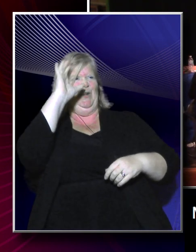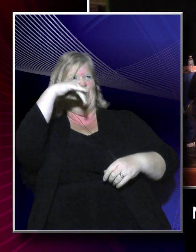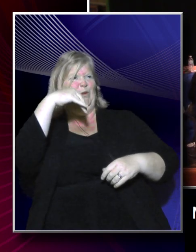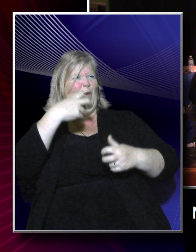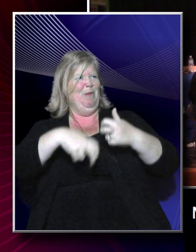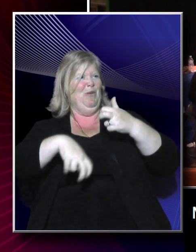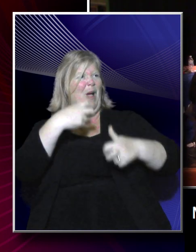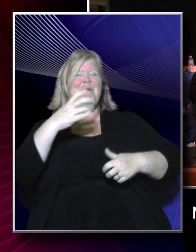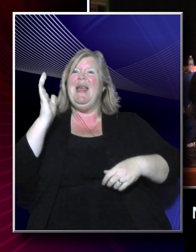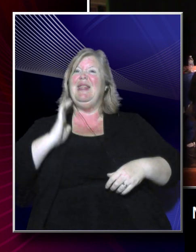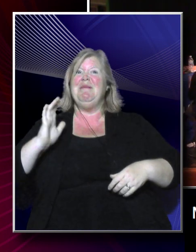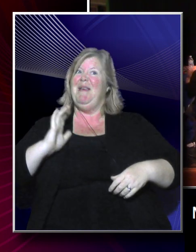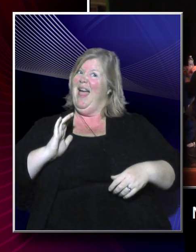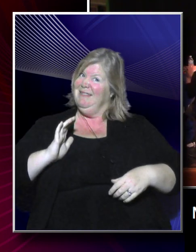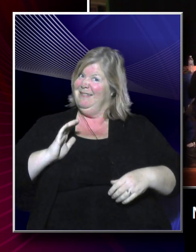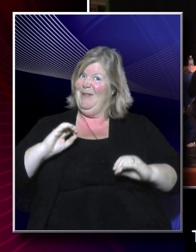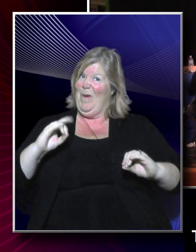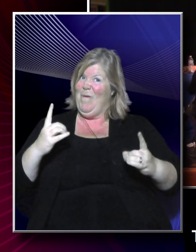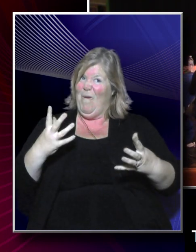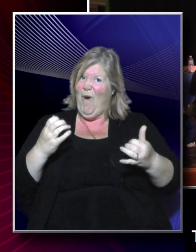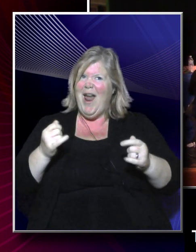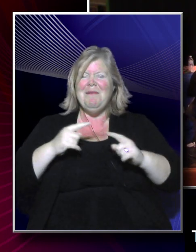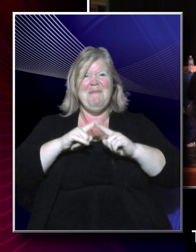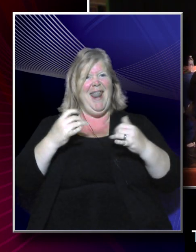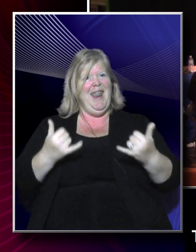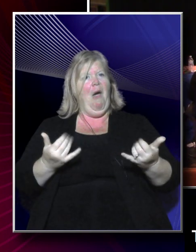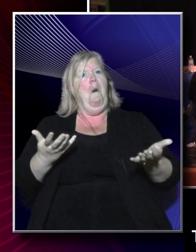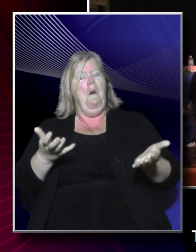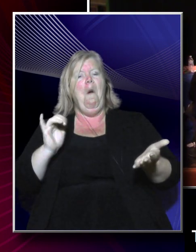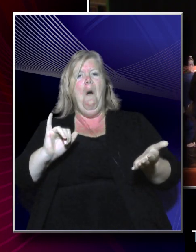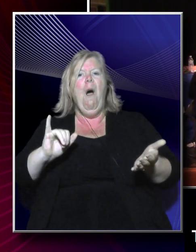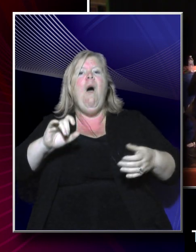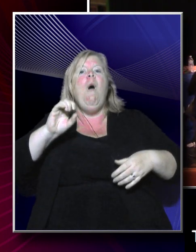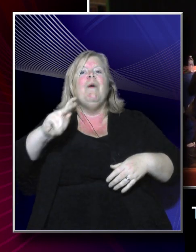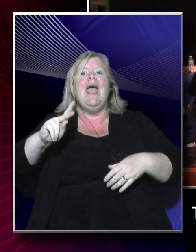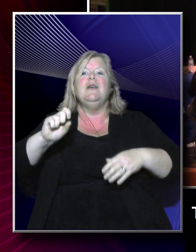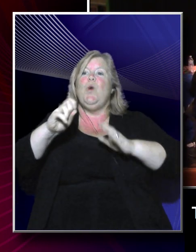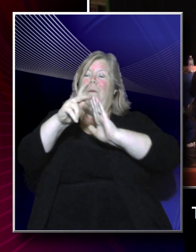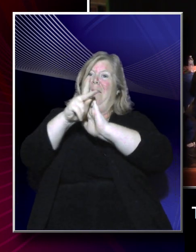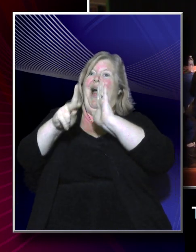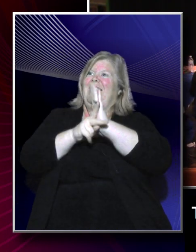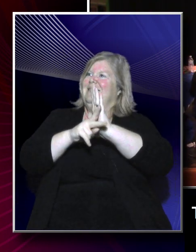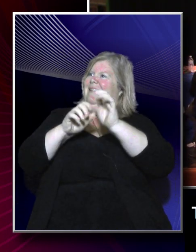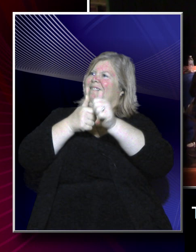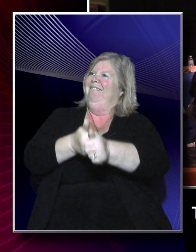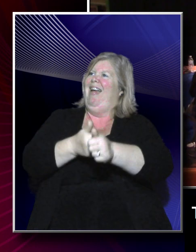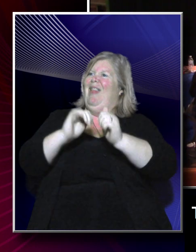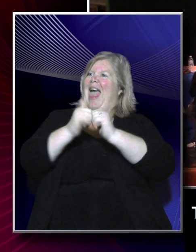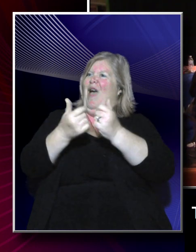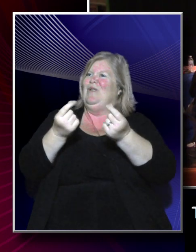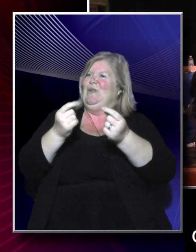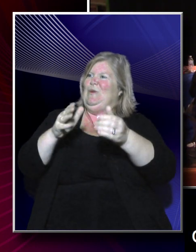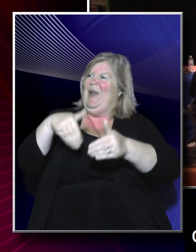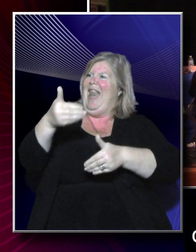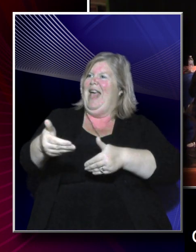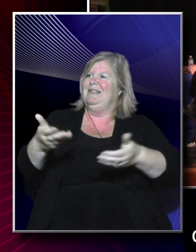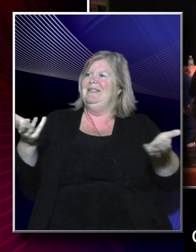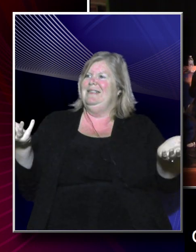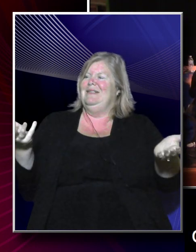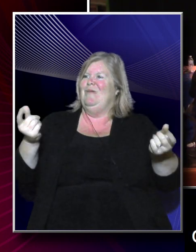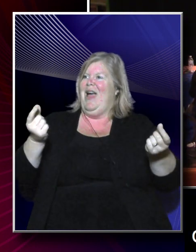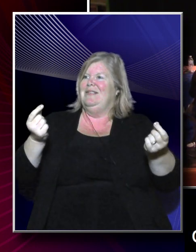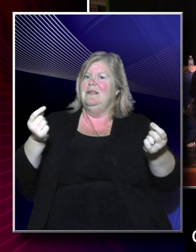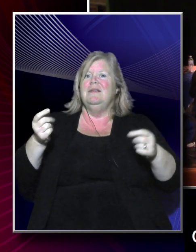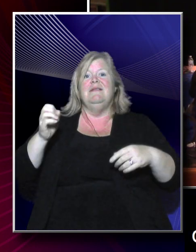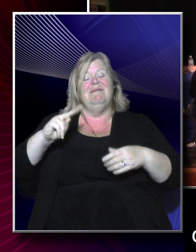not been the case. So I don't know from a policy point of view what you do next. I guess we